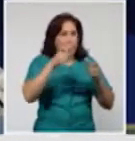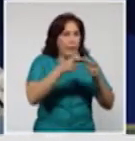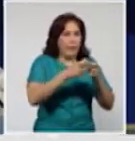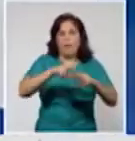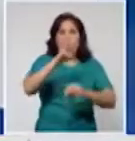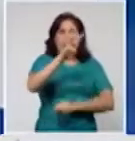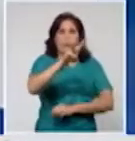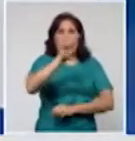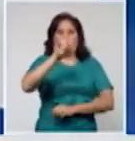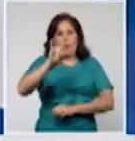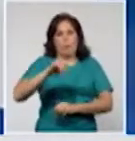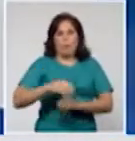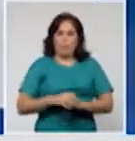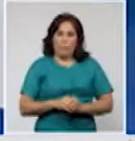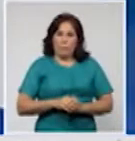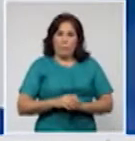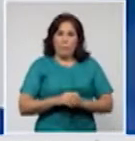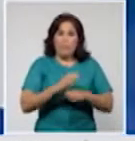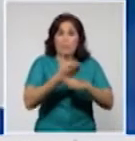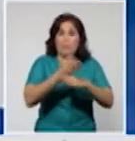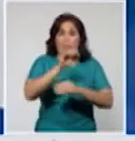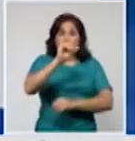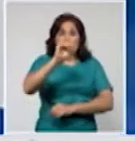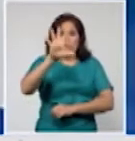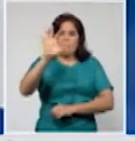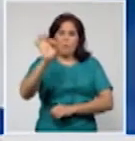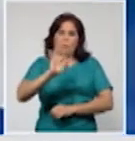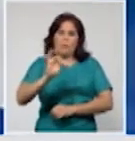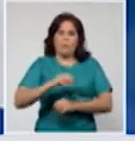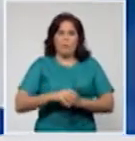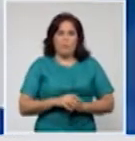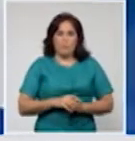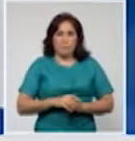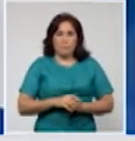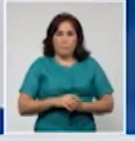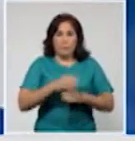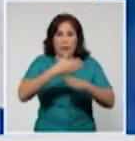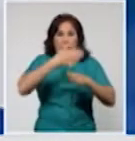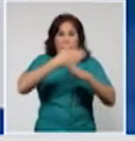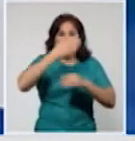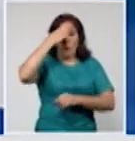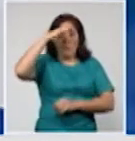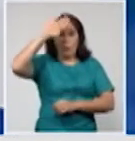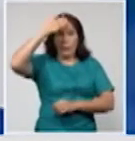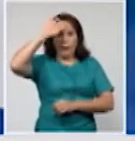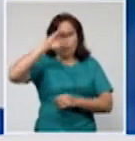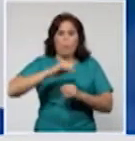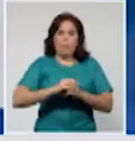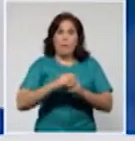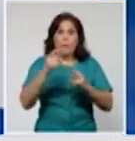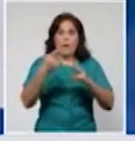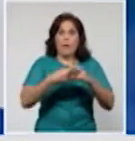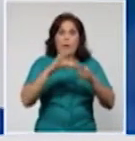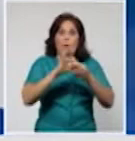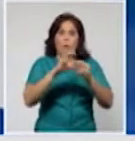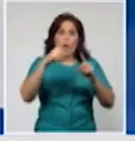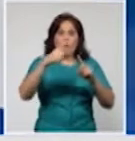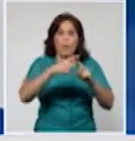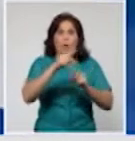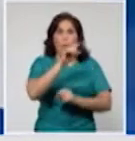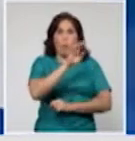60. Of the 60 positive cases yesterday, 39 or